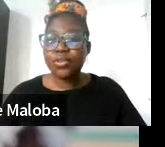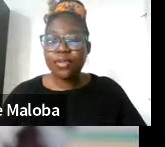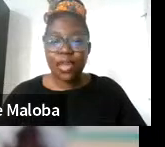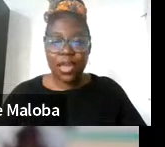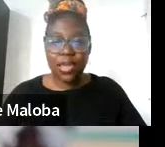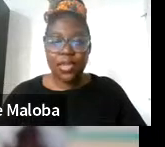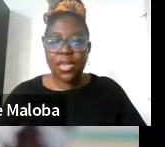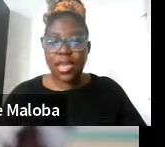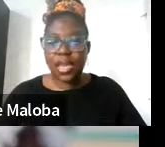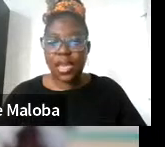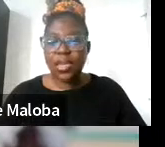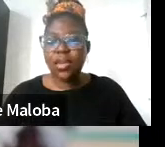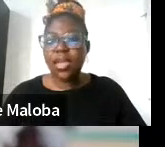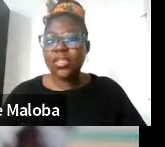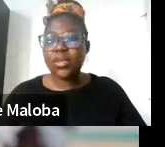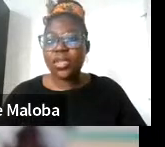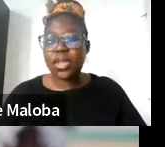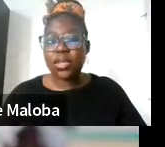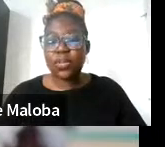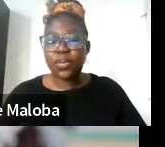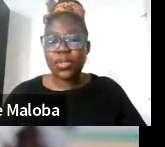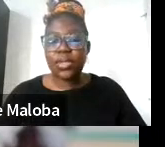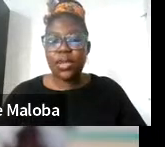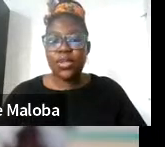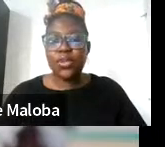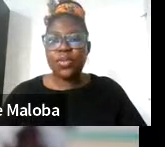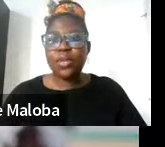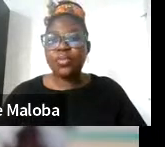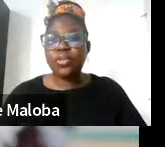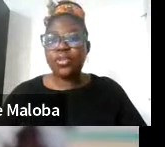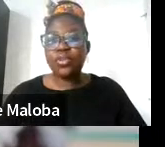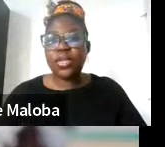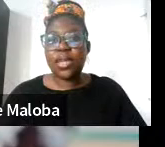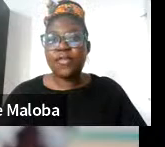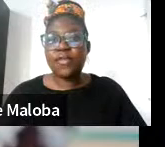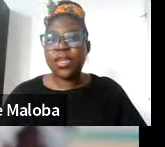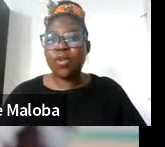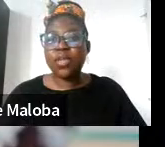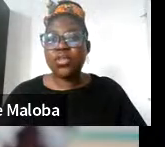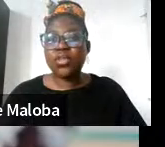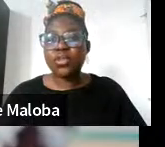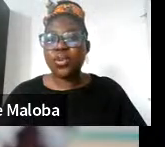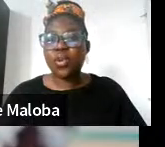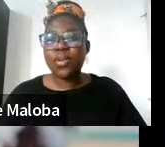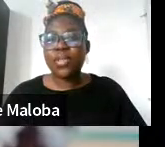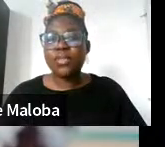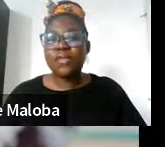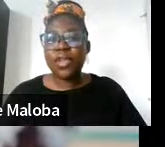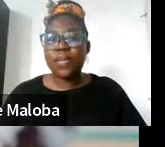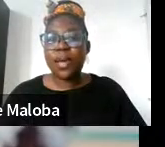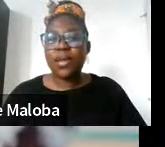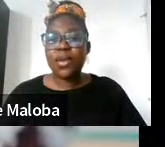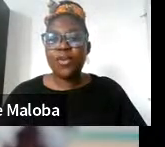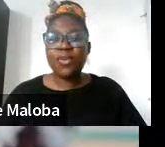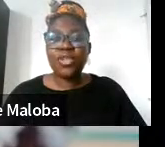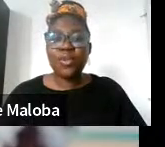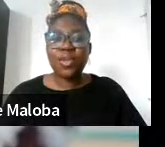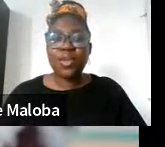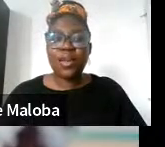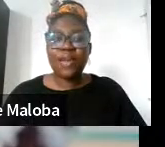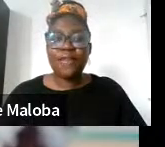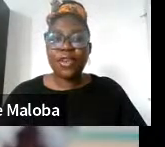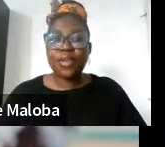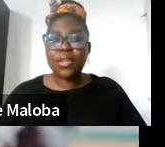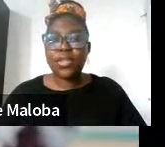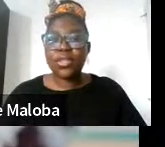written Q&A next to the chat box. You'll be able to use that for any questions, comments, feedback, which